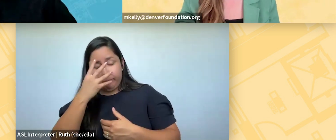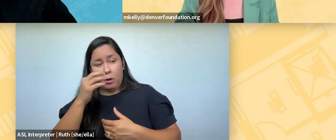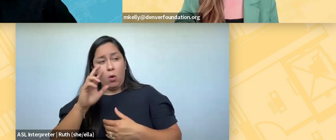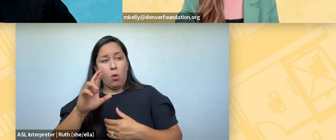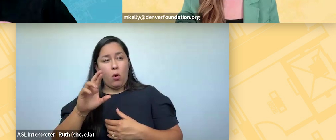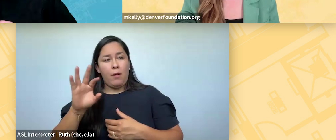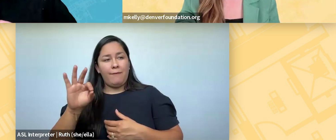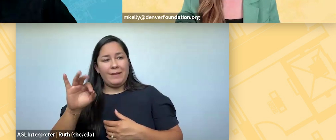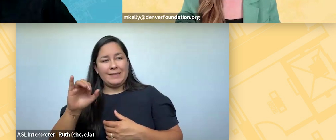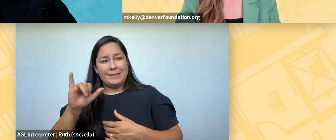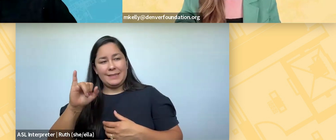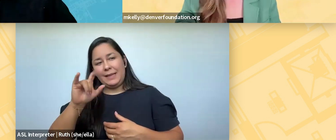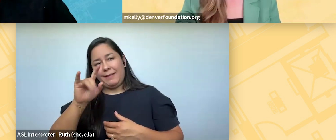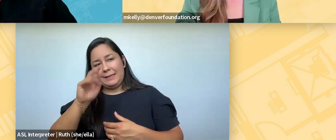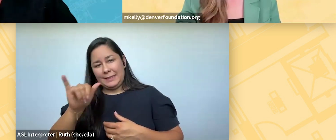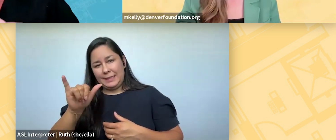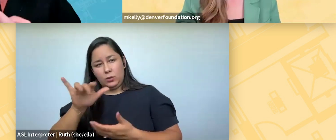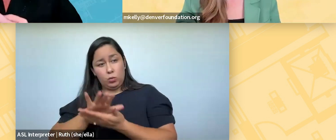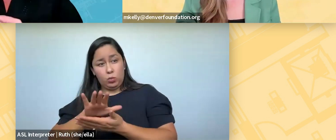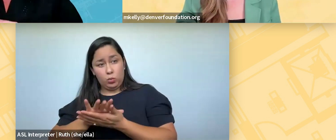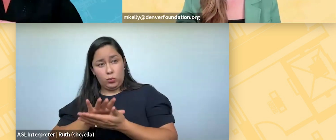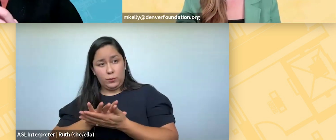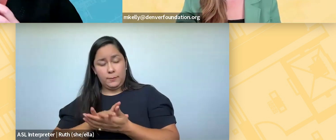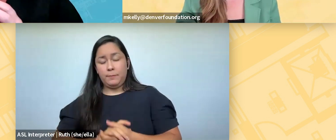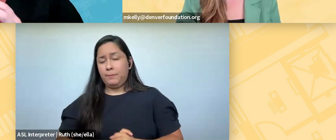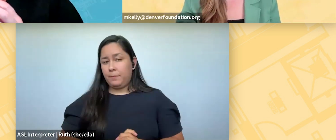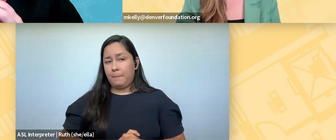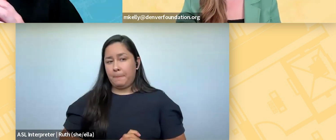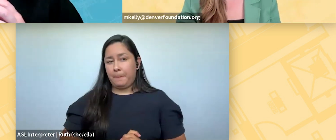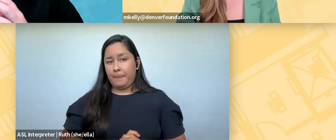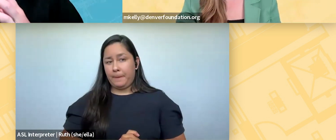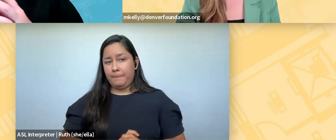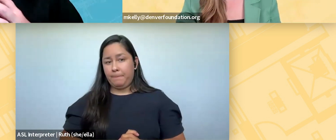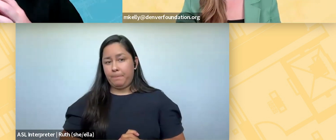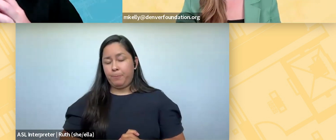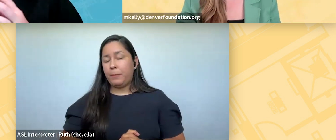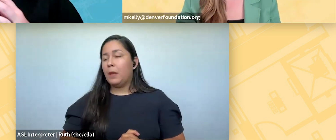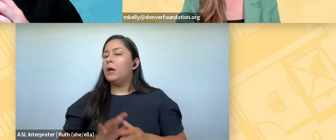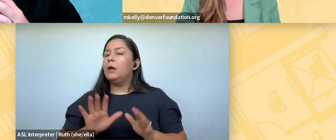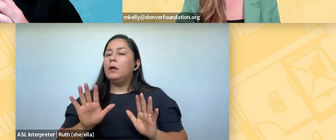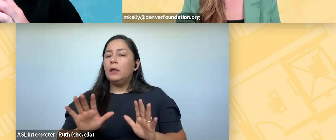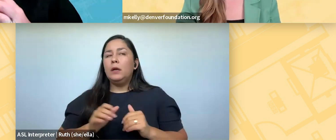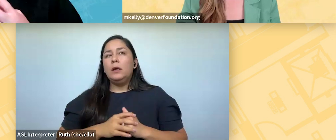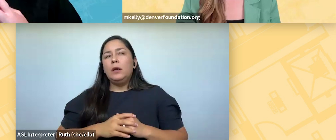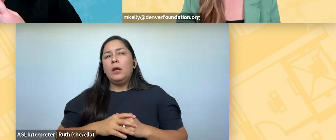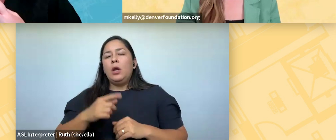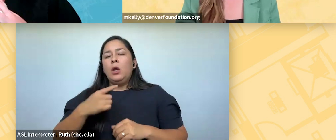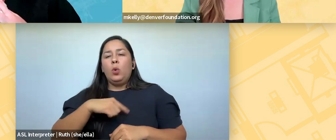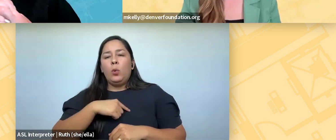facility schools? We're looking at programs that are tied to the public